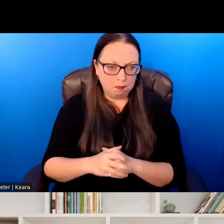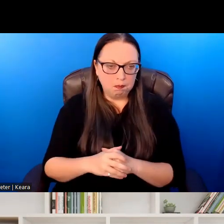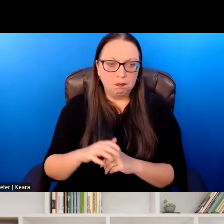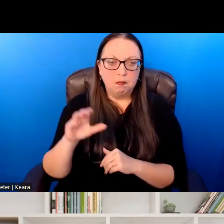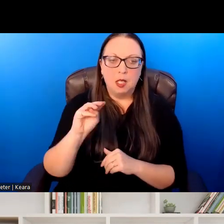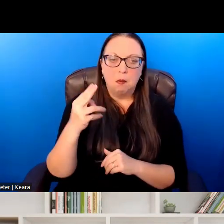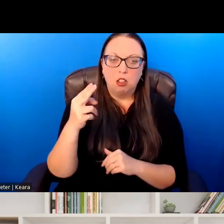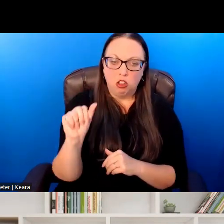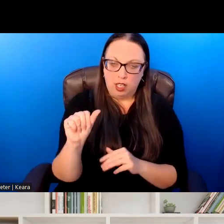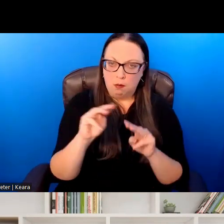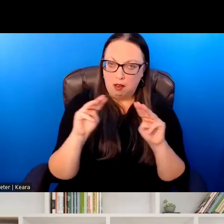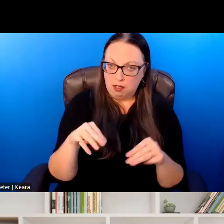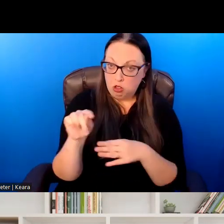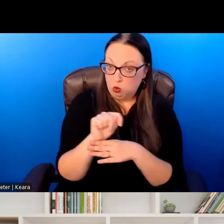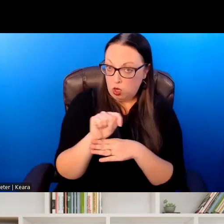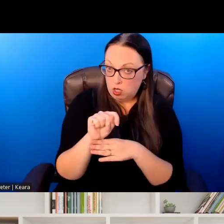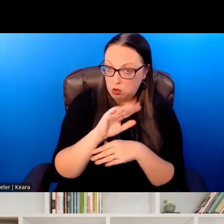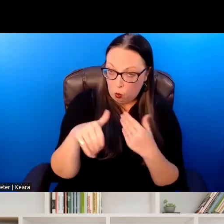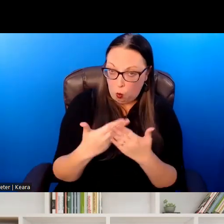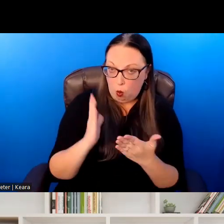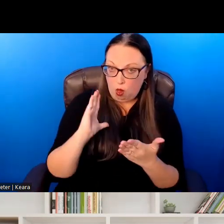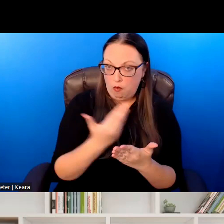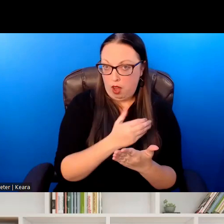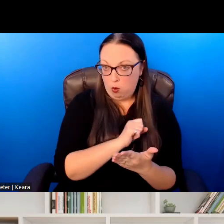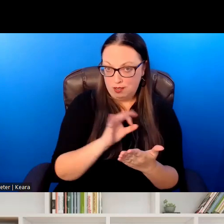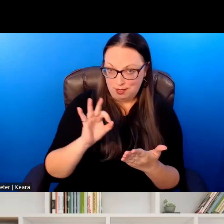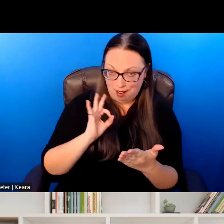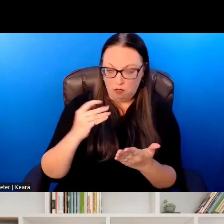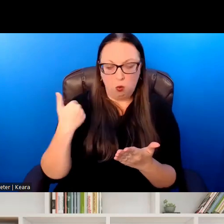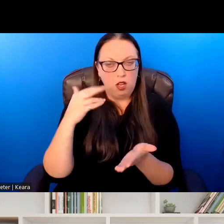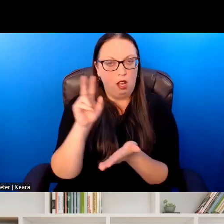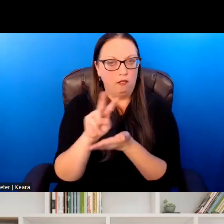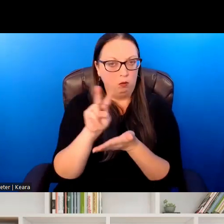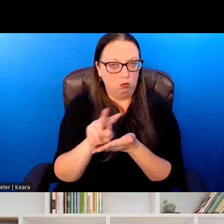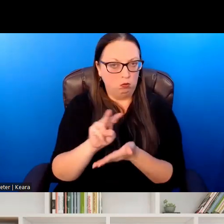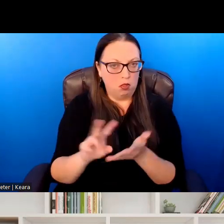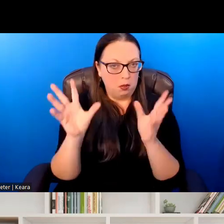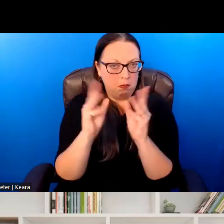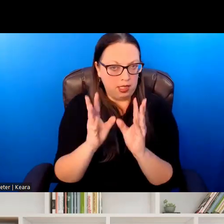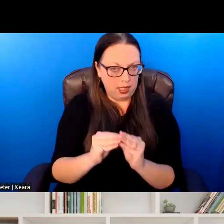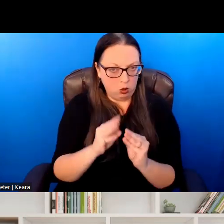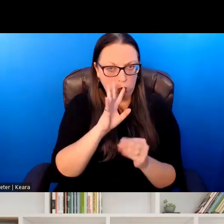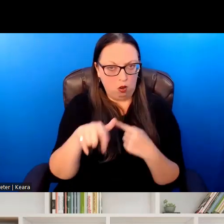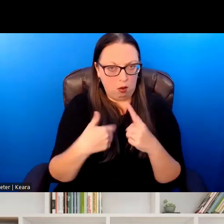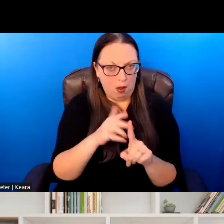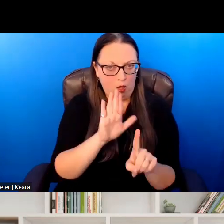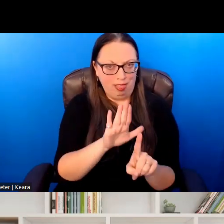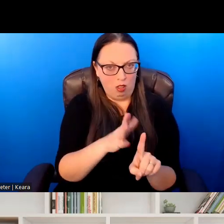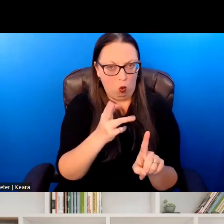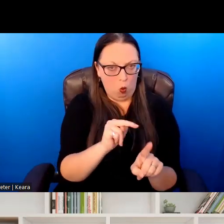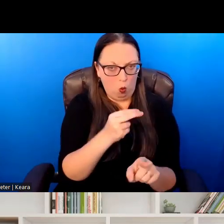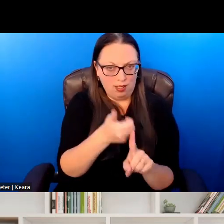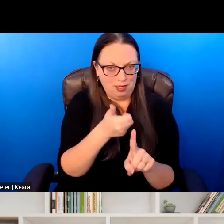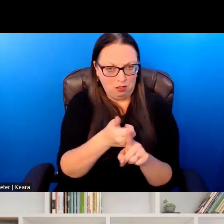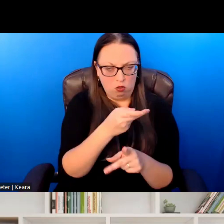MHA of Montana trains all our staff as well as bi-weekly meetings to talk about their self-care, how to